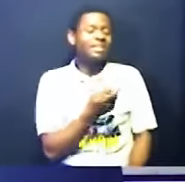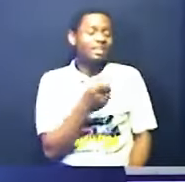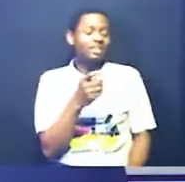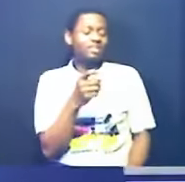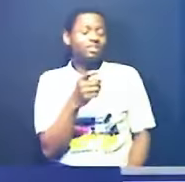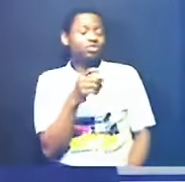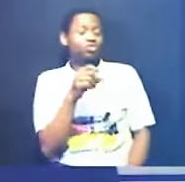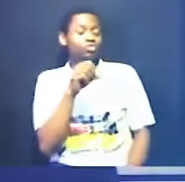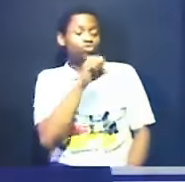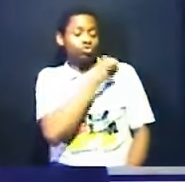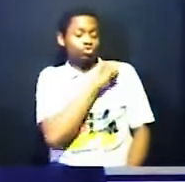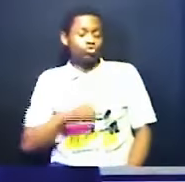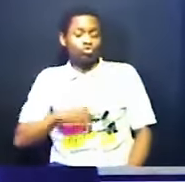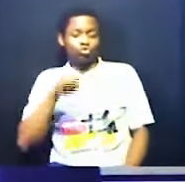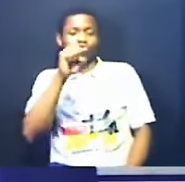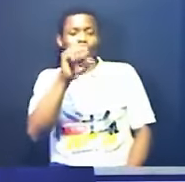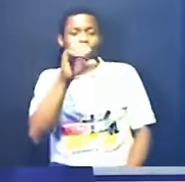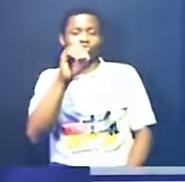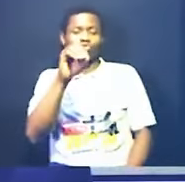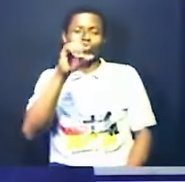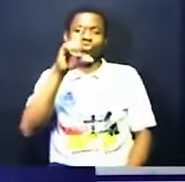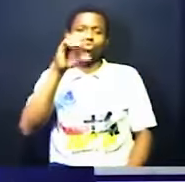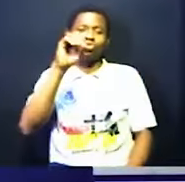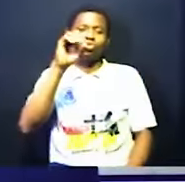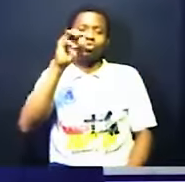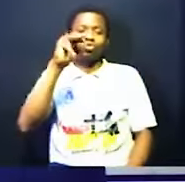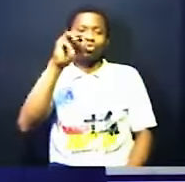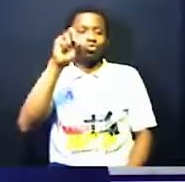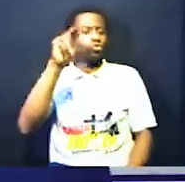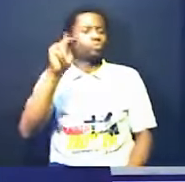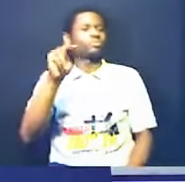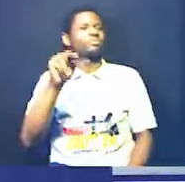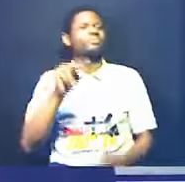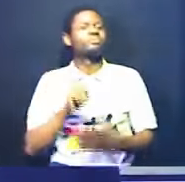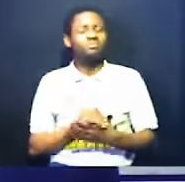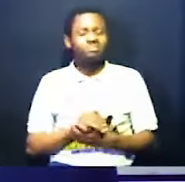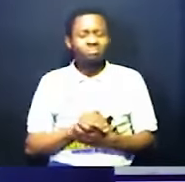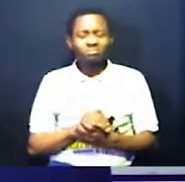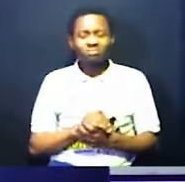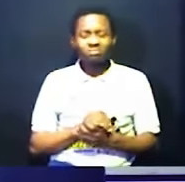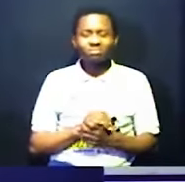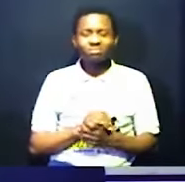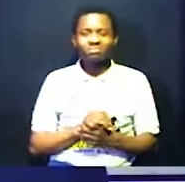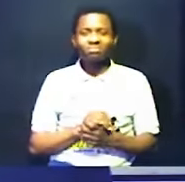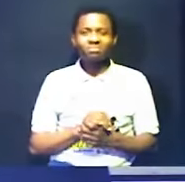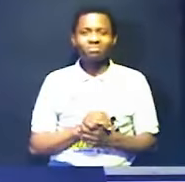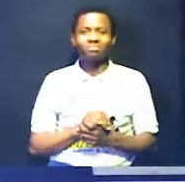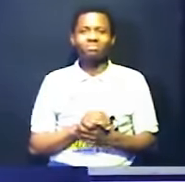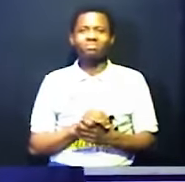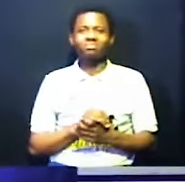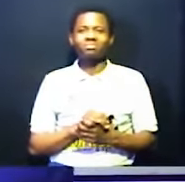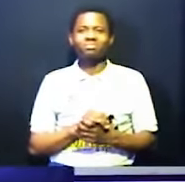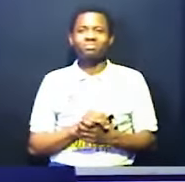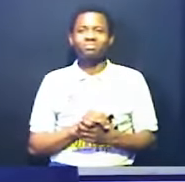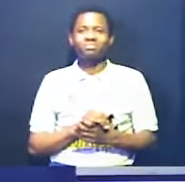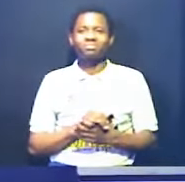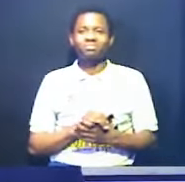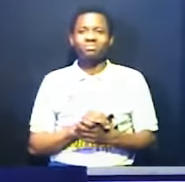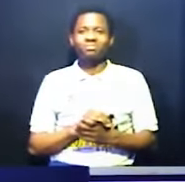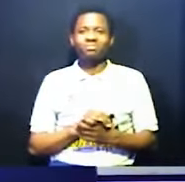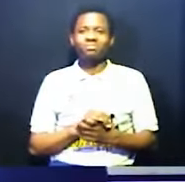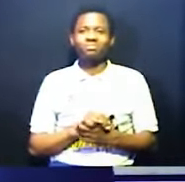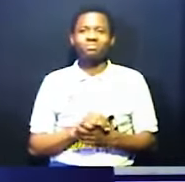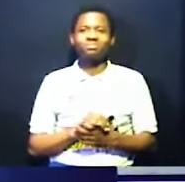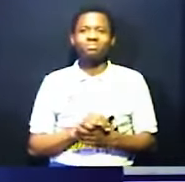wantina wa wudidi opno sono emu. Na sa and a watchimba menchen brea mi dwane